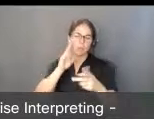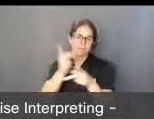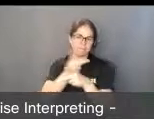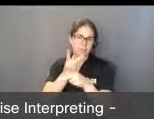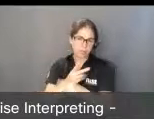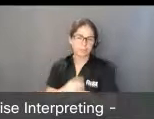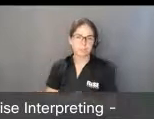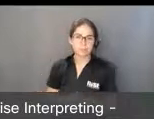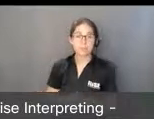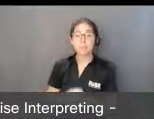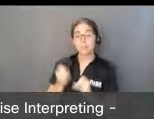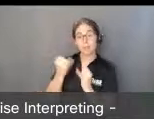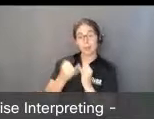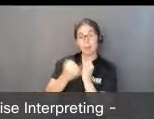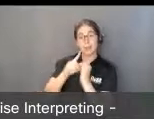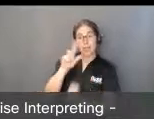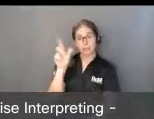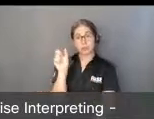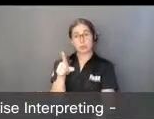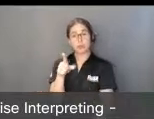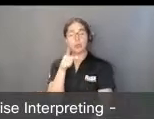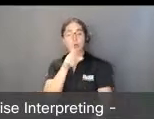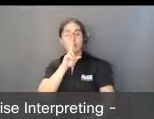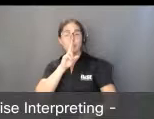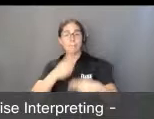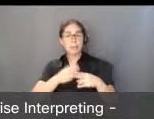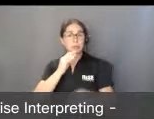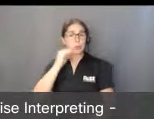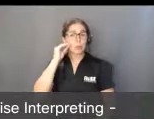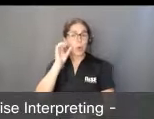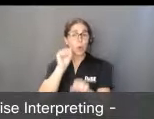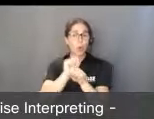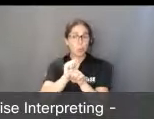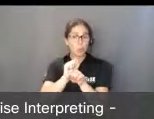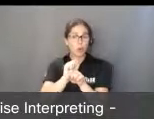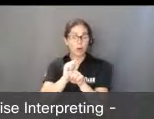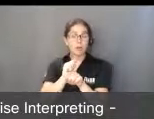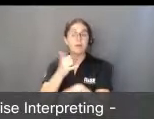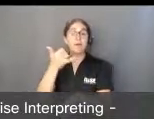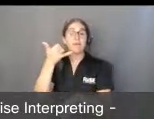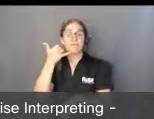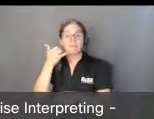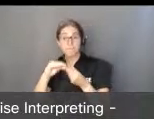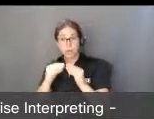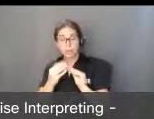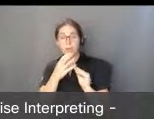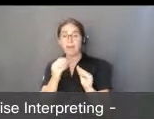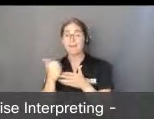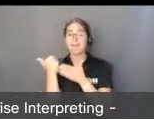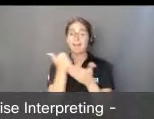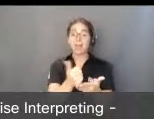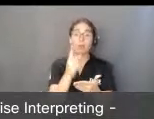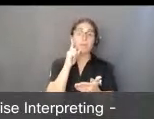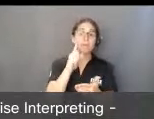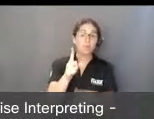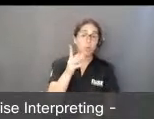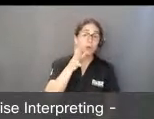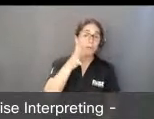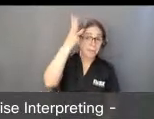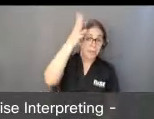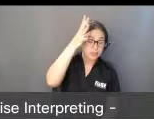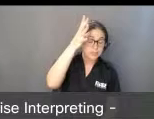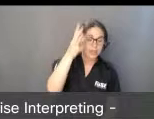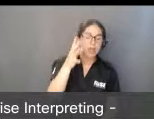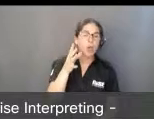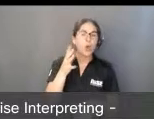one last question that did come up. You mentioned having homework hotline and help for our parents. What about from an IT standpoint? Because obviously